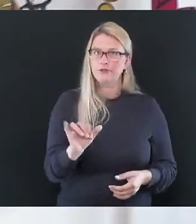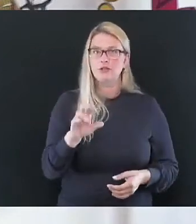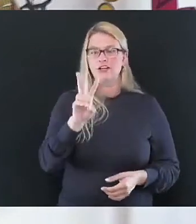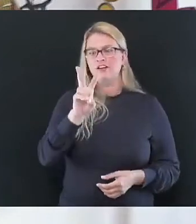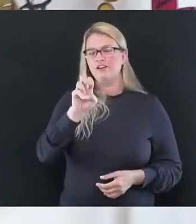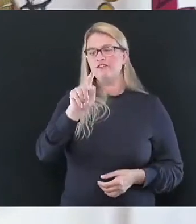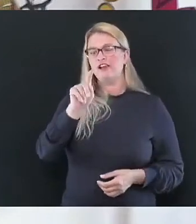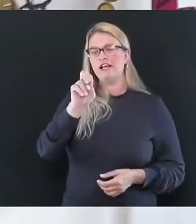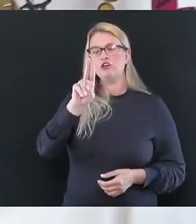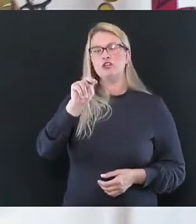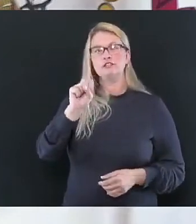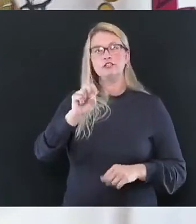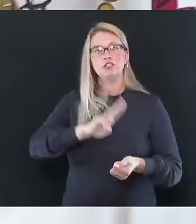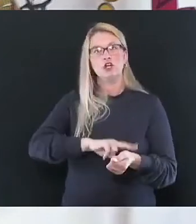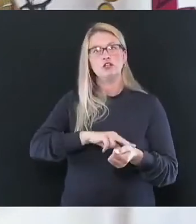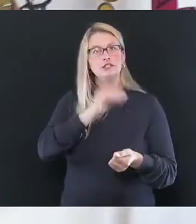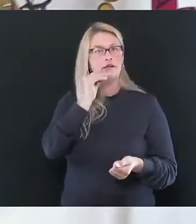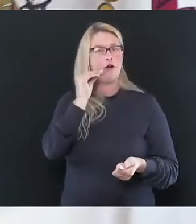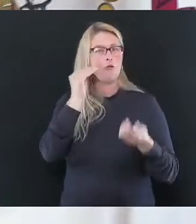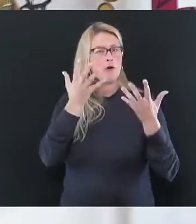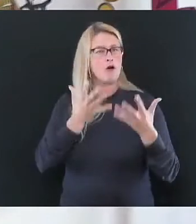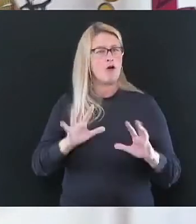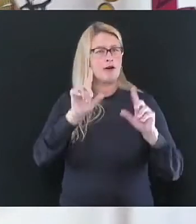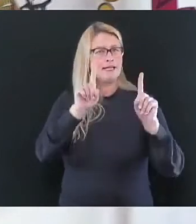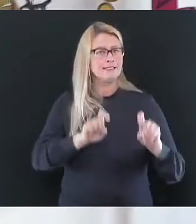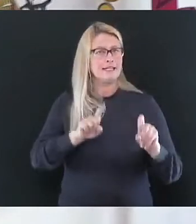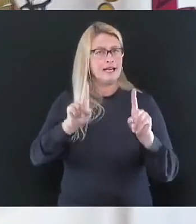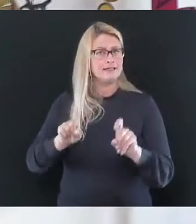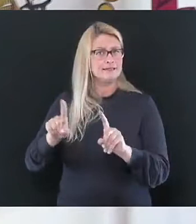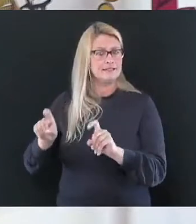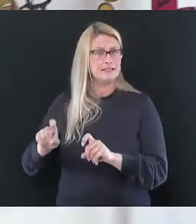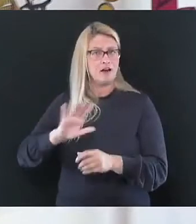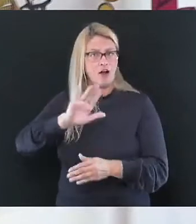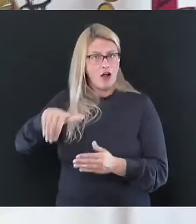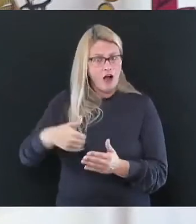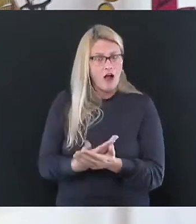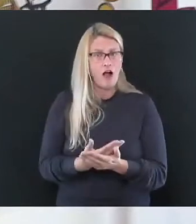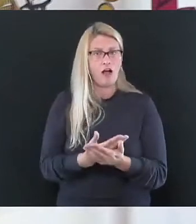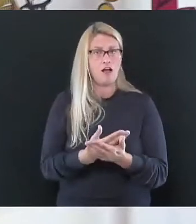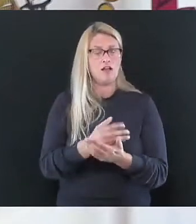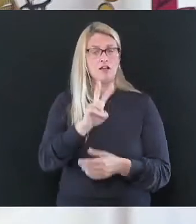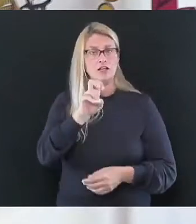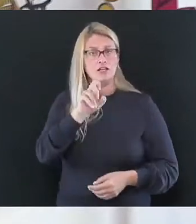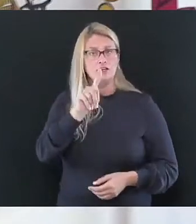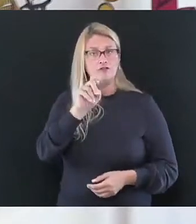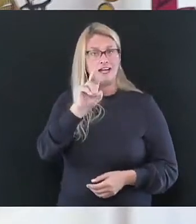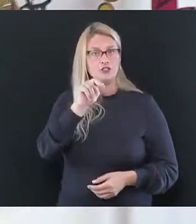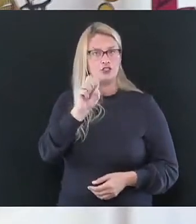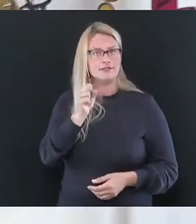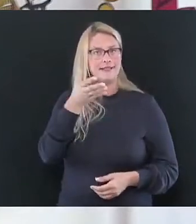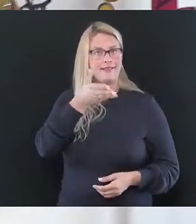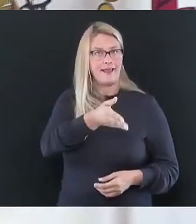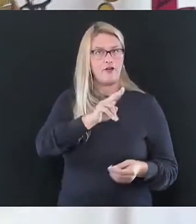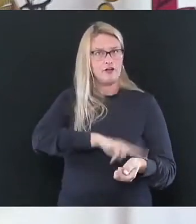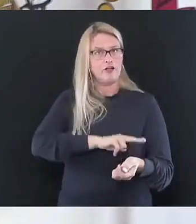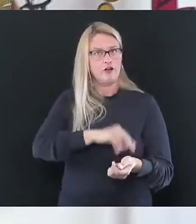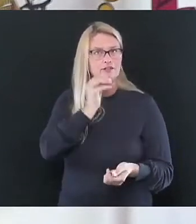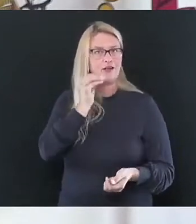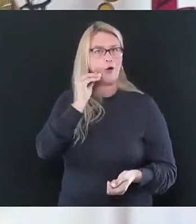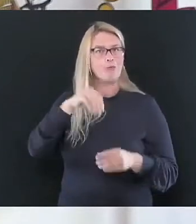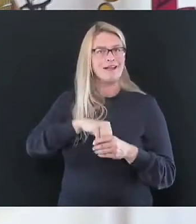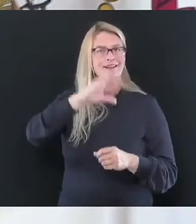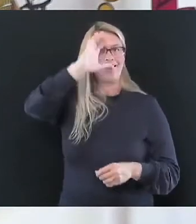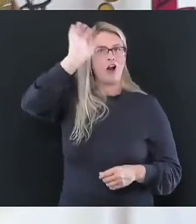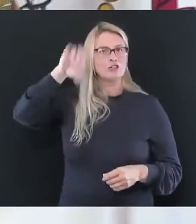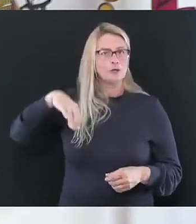nursing home, we have now tested all of the veterans that are at the nursing home in Clarksburg.